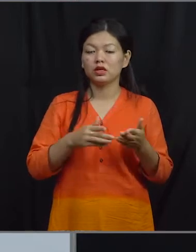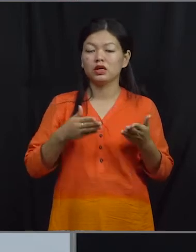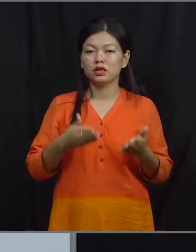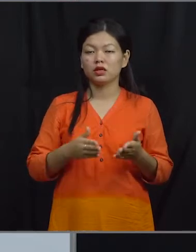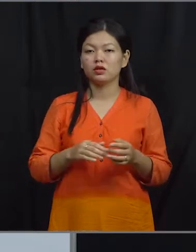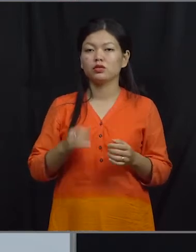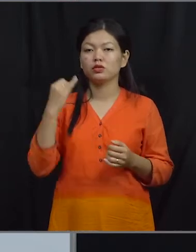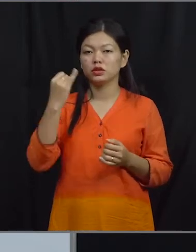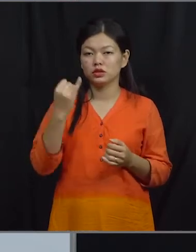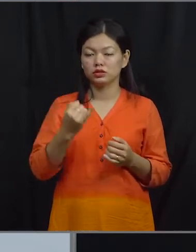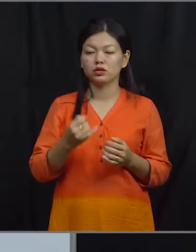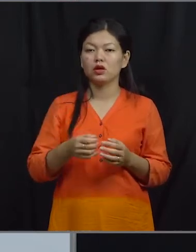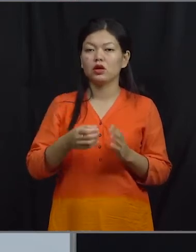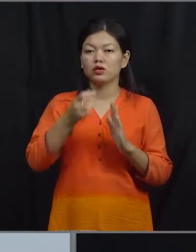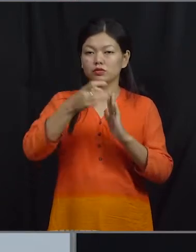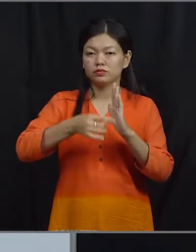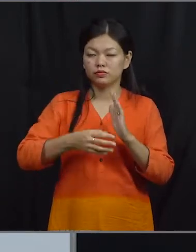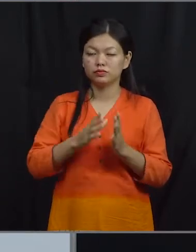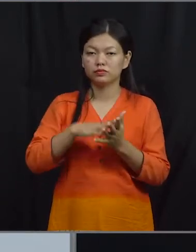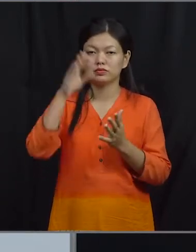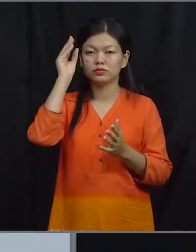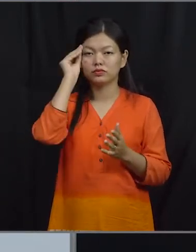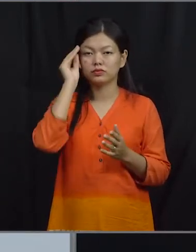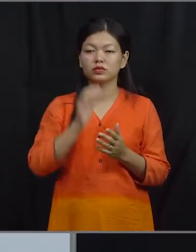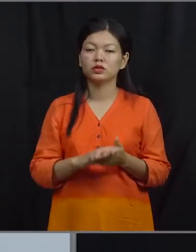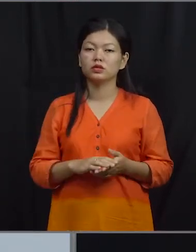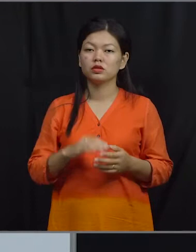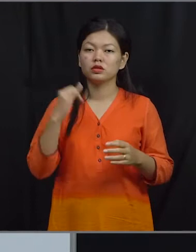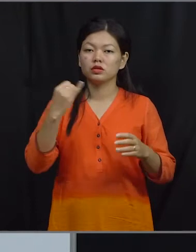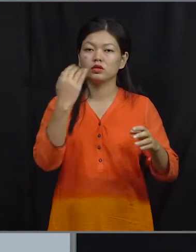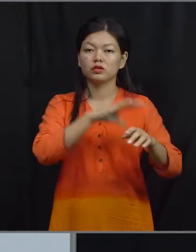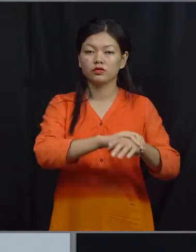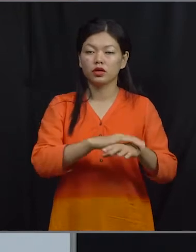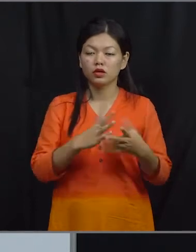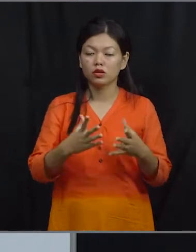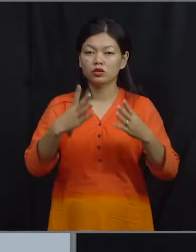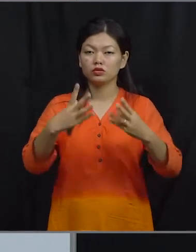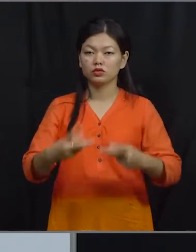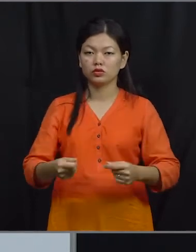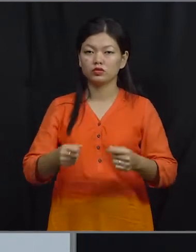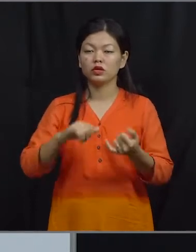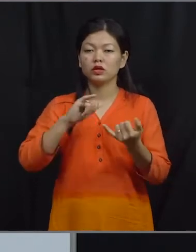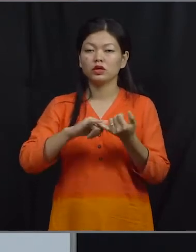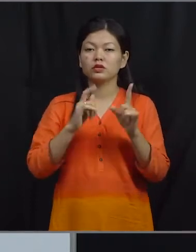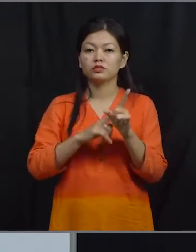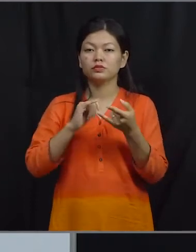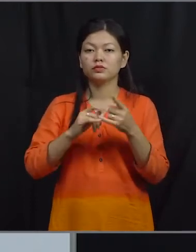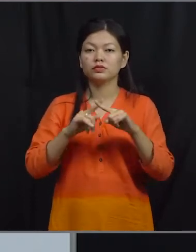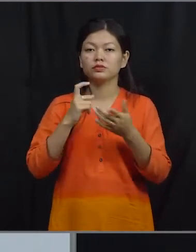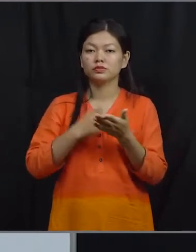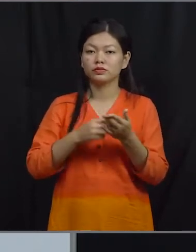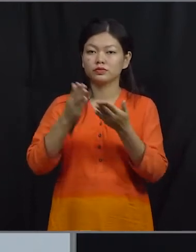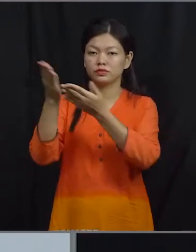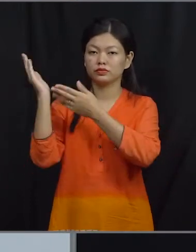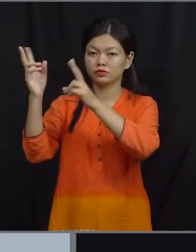matrix. In this session, we are going to learn how to solve the system of linear equations using inverse of